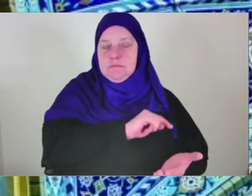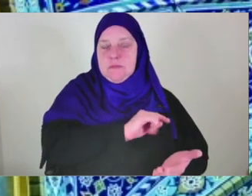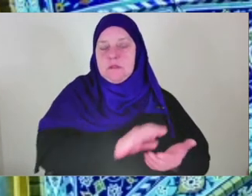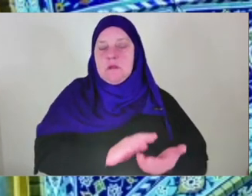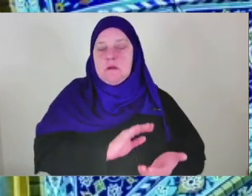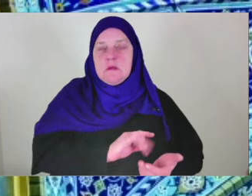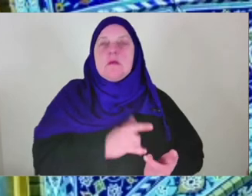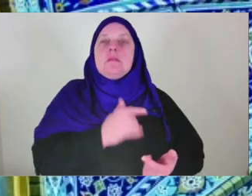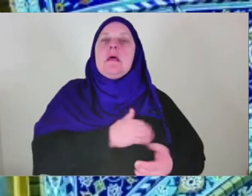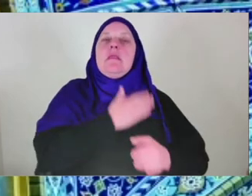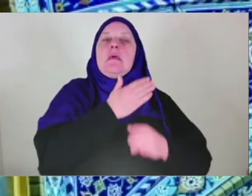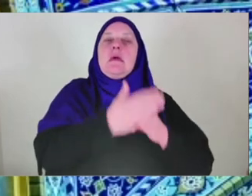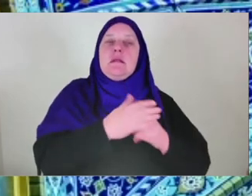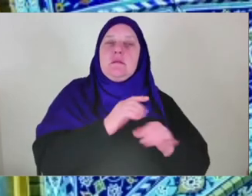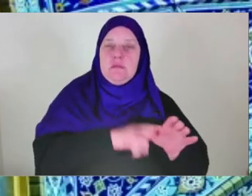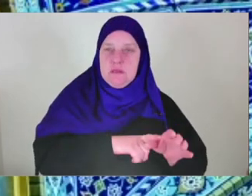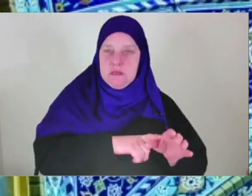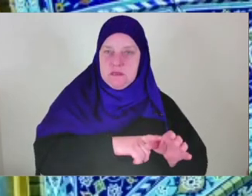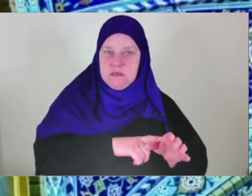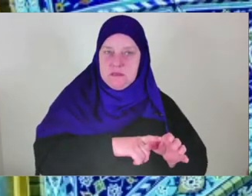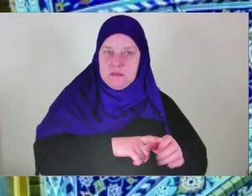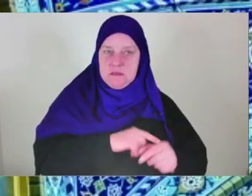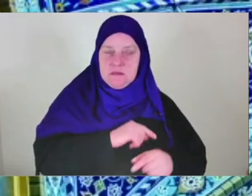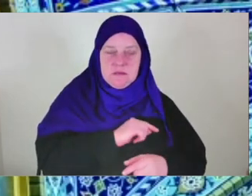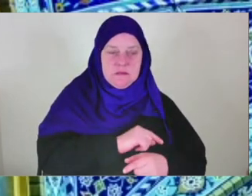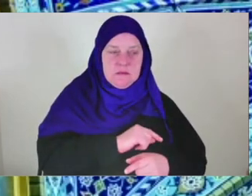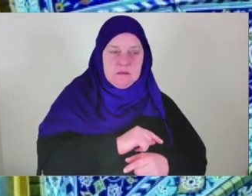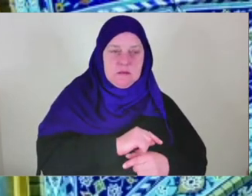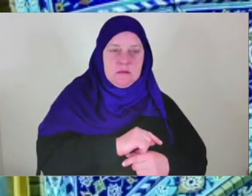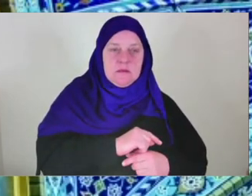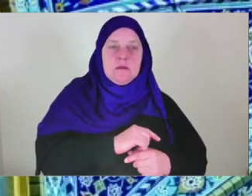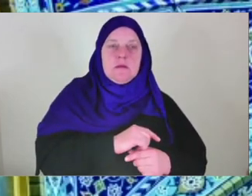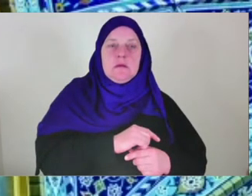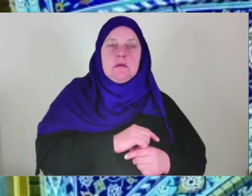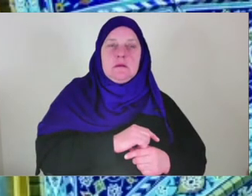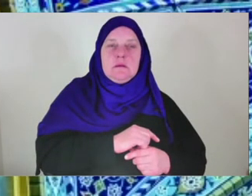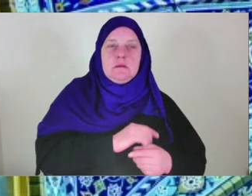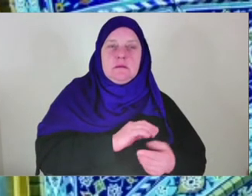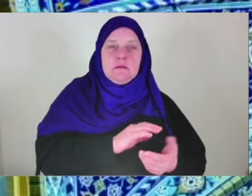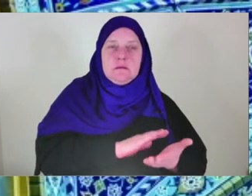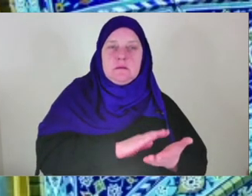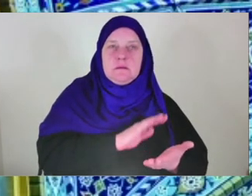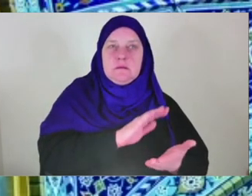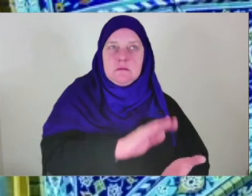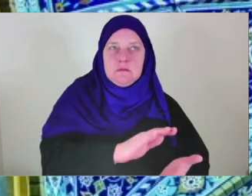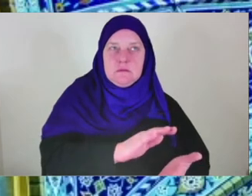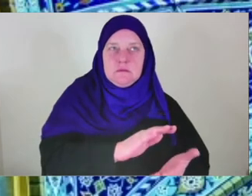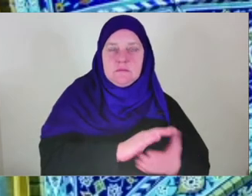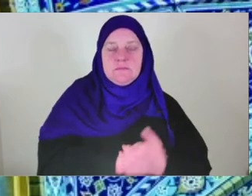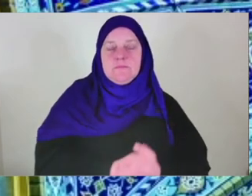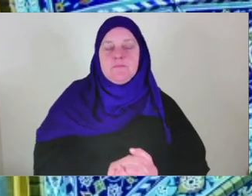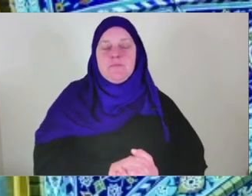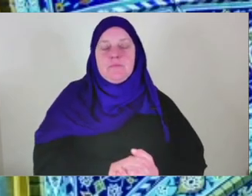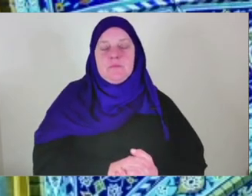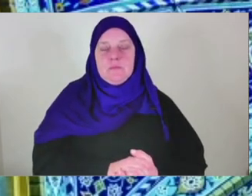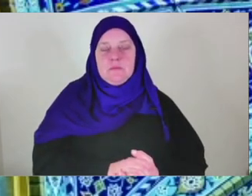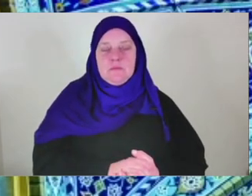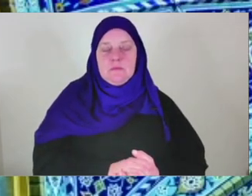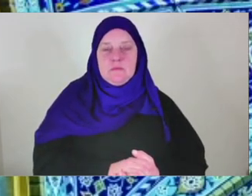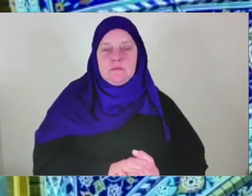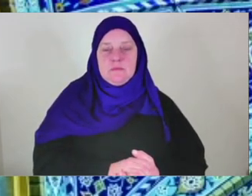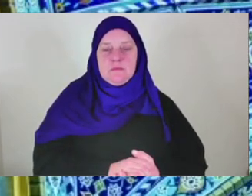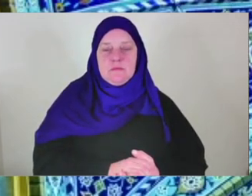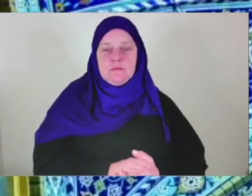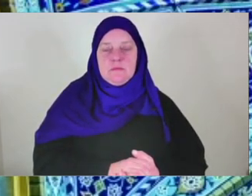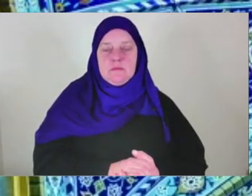it. And then you keep it for the rest of your life. There is no Khums on it. So, for example, if I have 5,000 kept as a part of